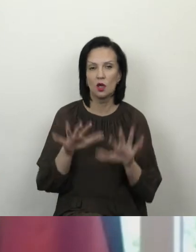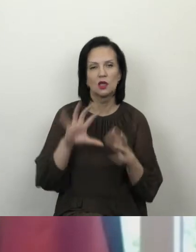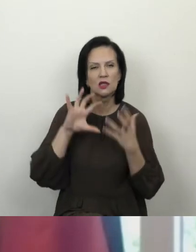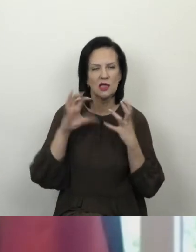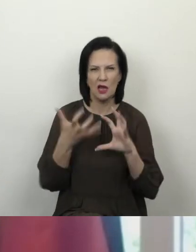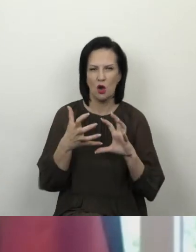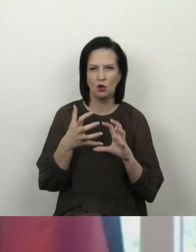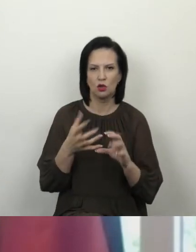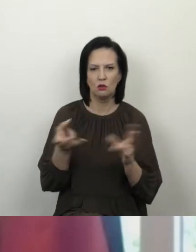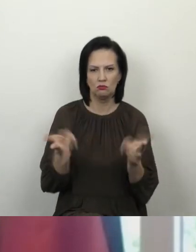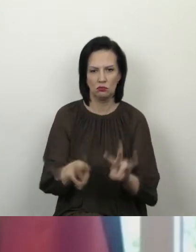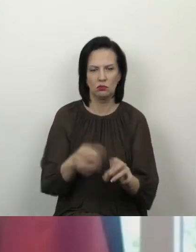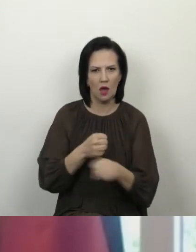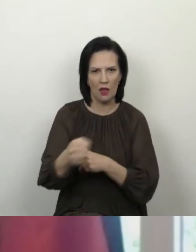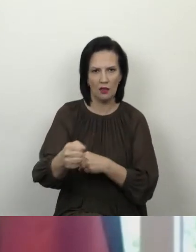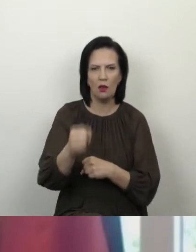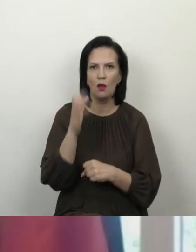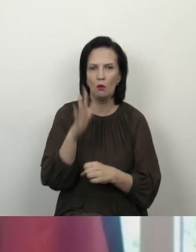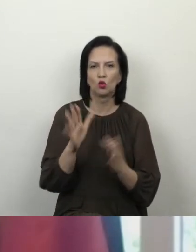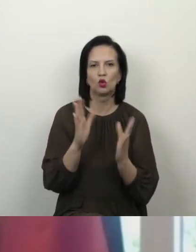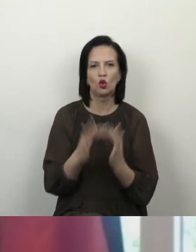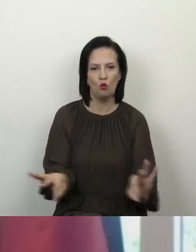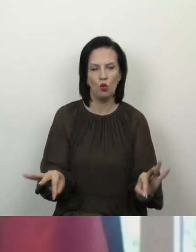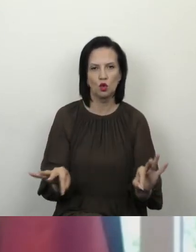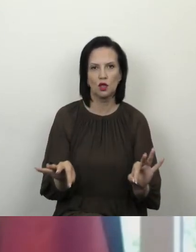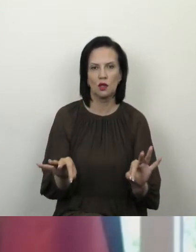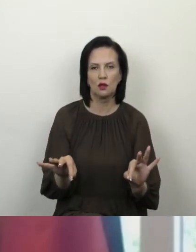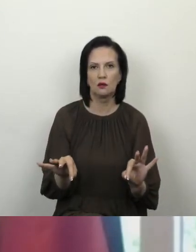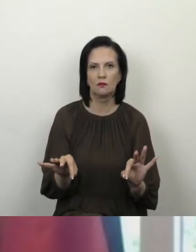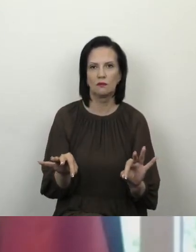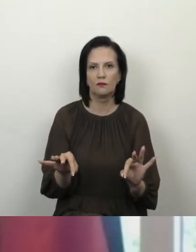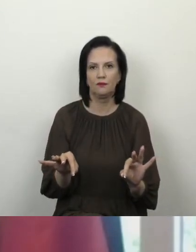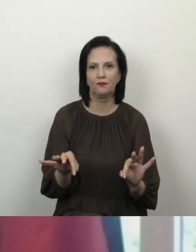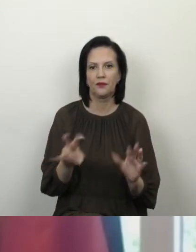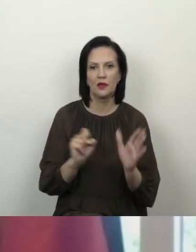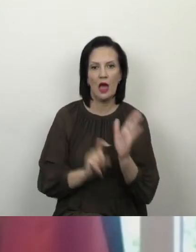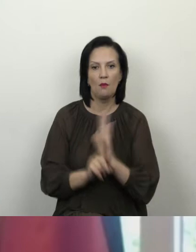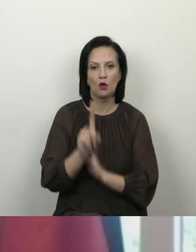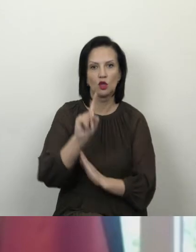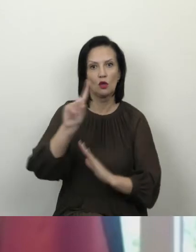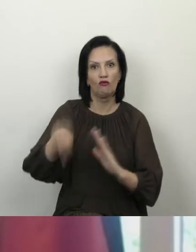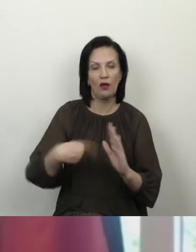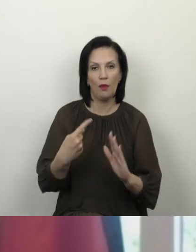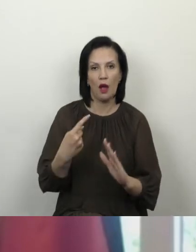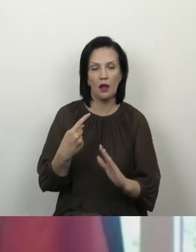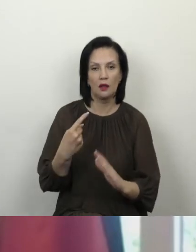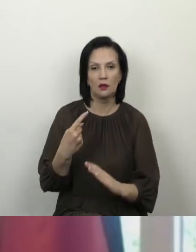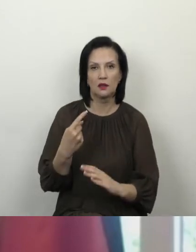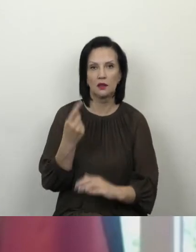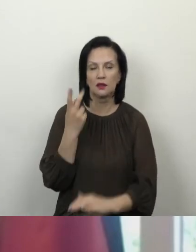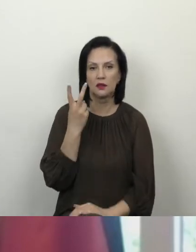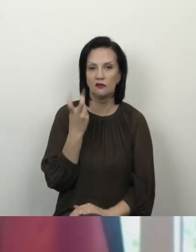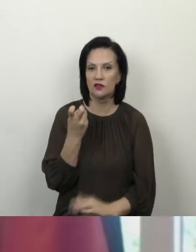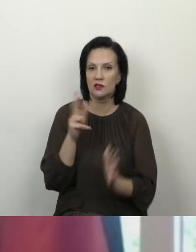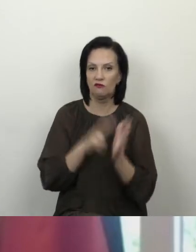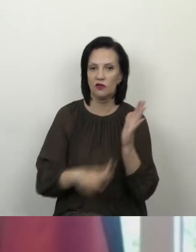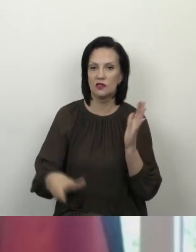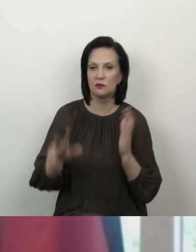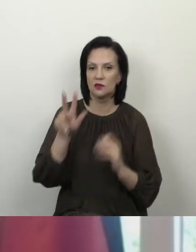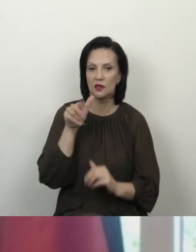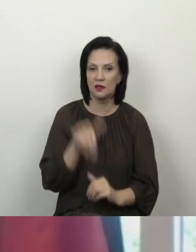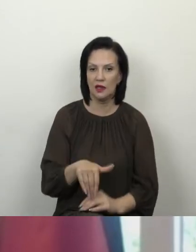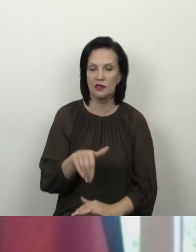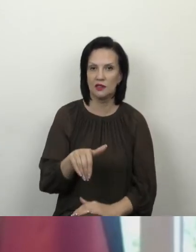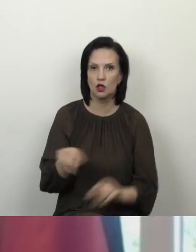admitted. Originally, a minimum of 2,080 supporting signatures were needed, and due